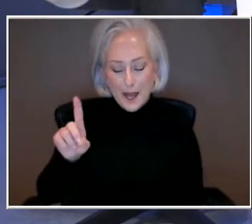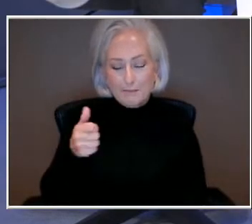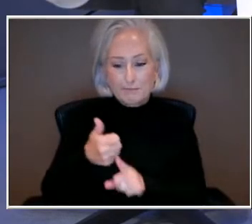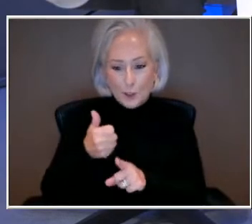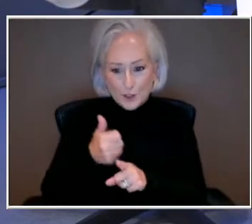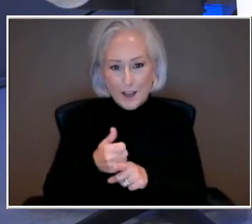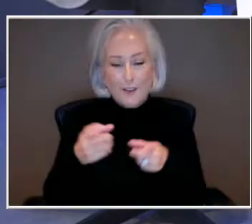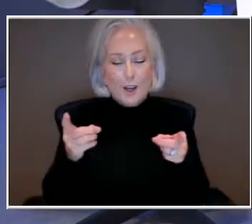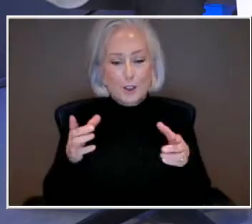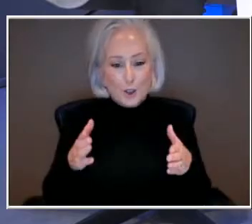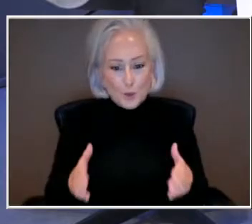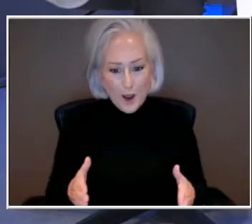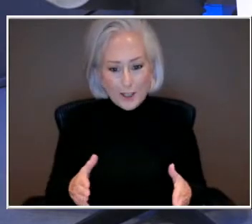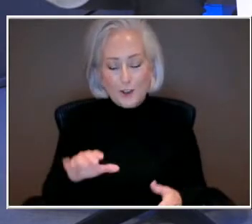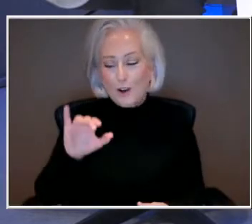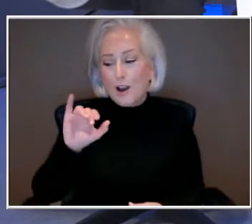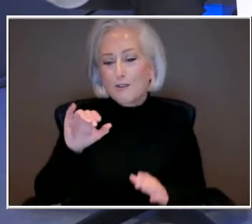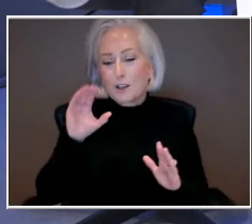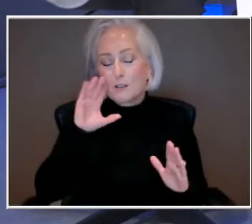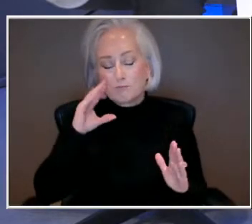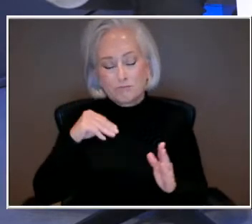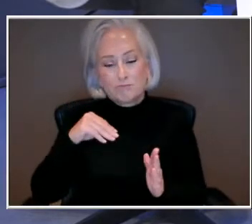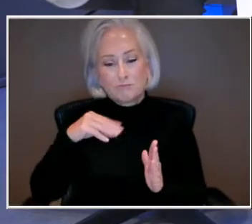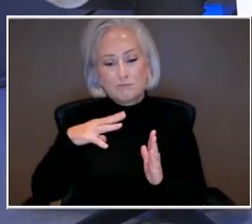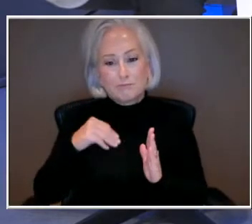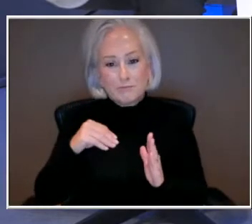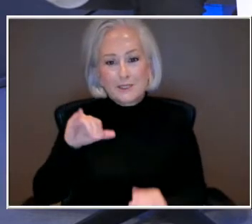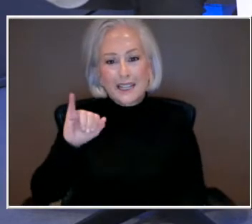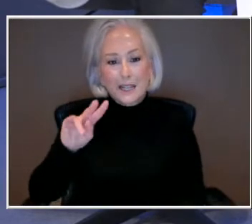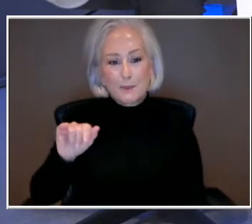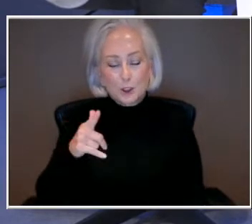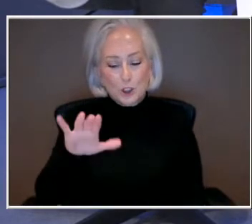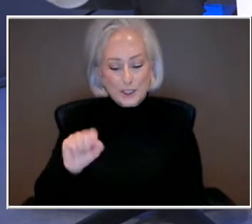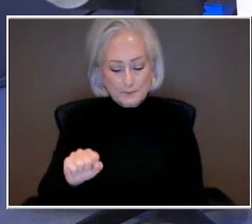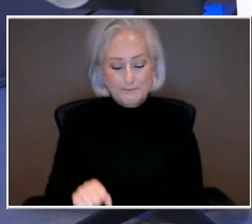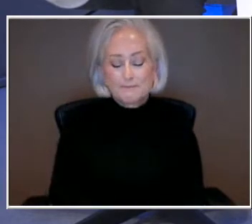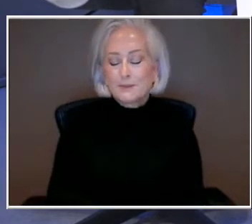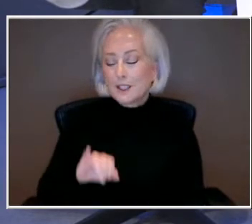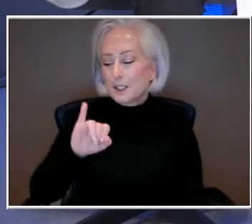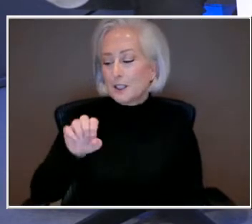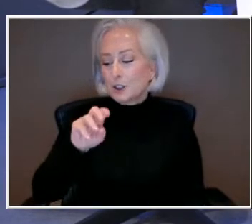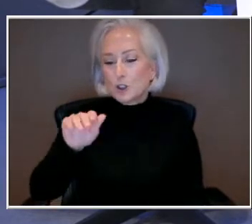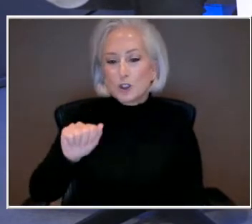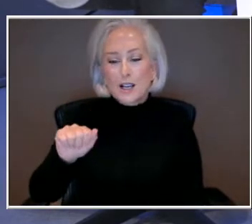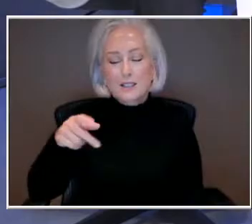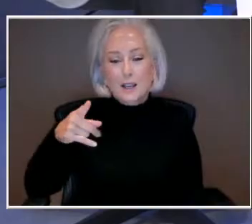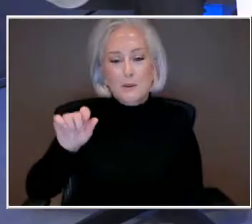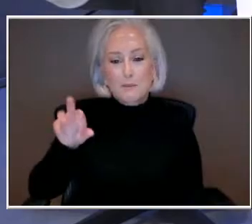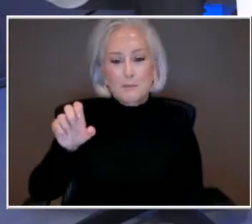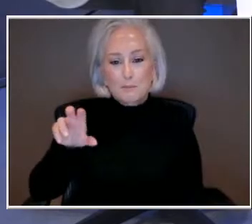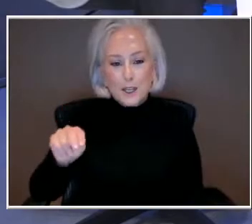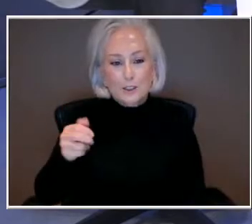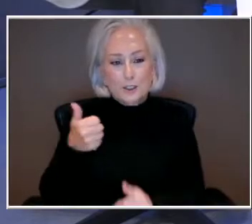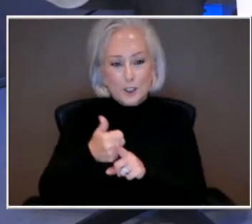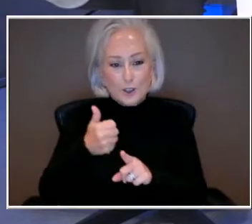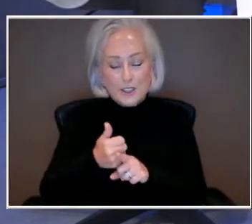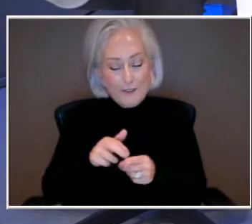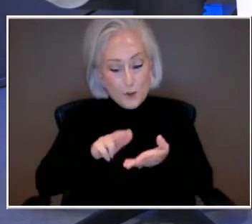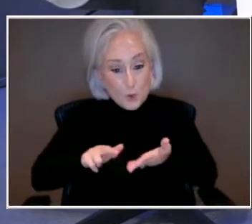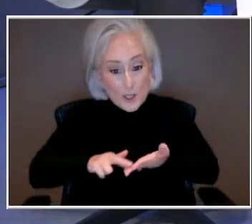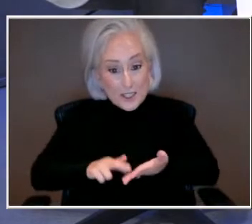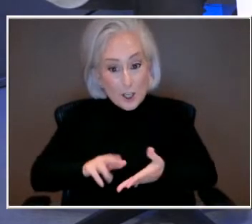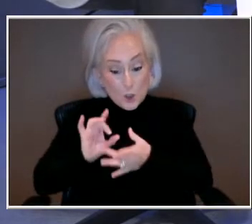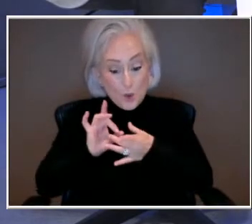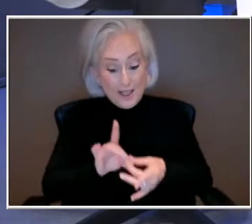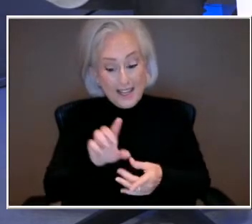to her is Dr. Jessica Peterson, breast radiologist who is currently doing research involving AI-assisted mammography.